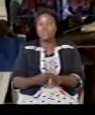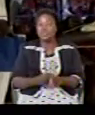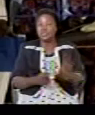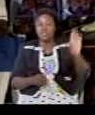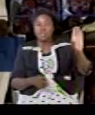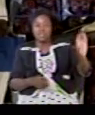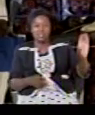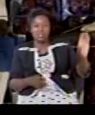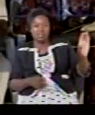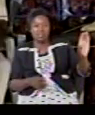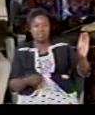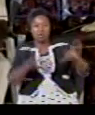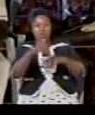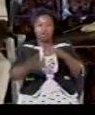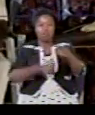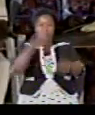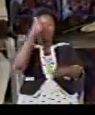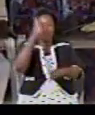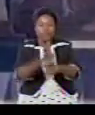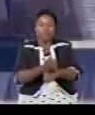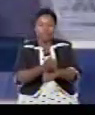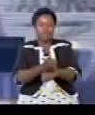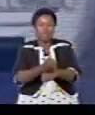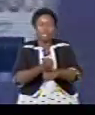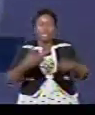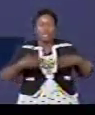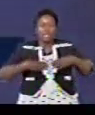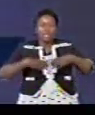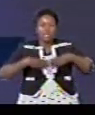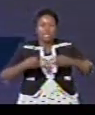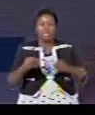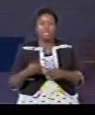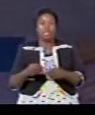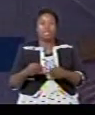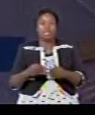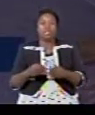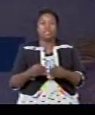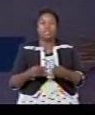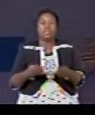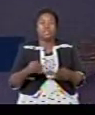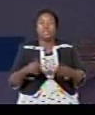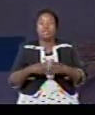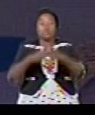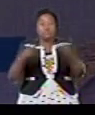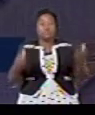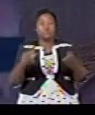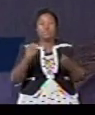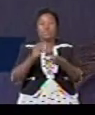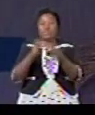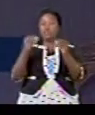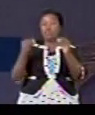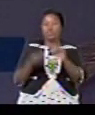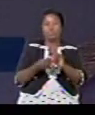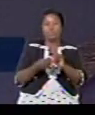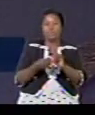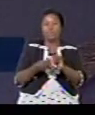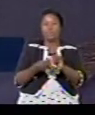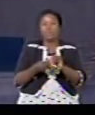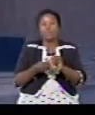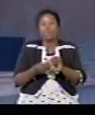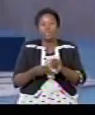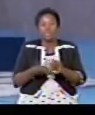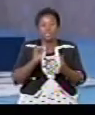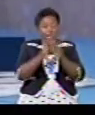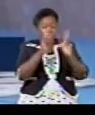See, confirmed cures countless. Confirmed, the person there, your cure